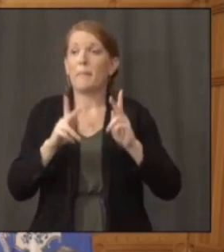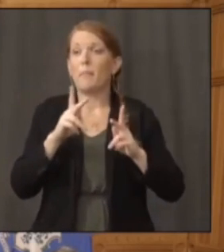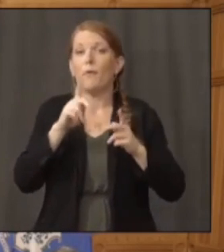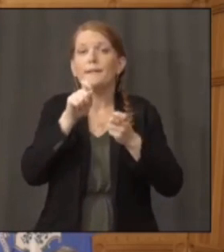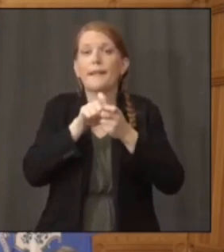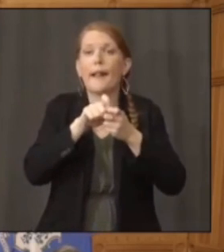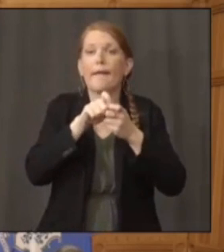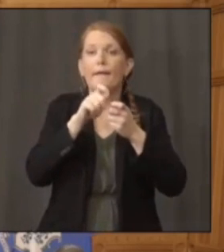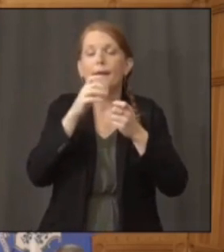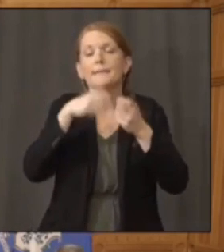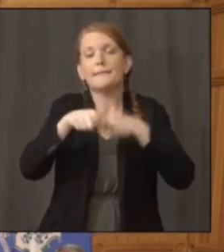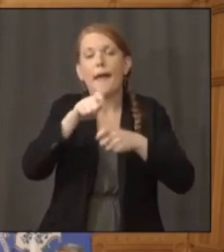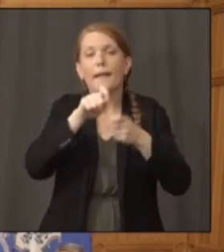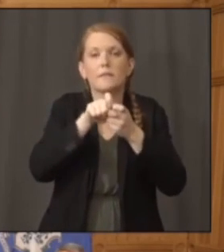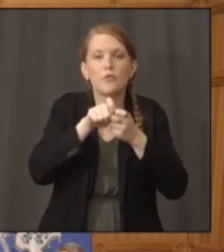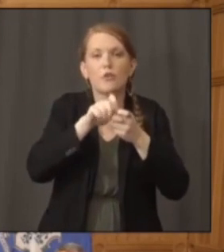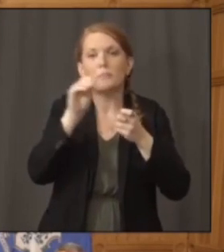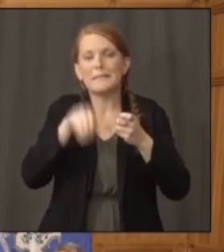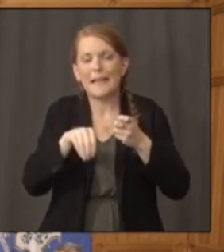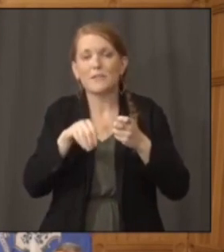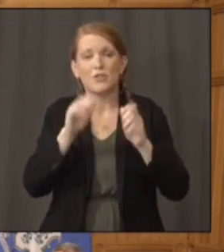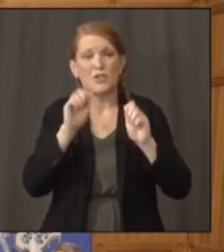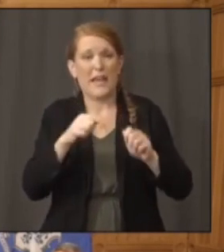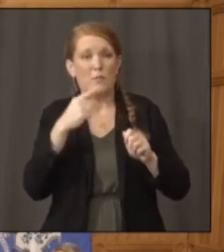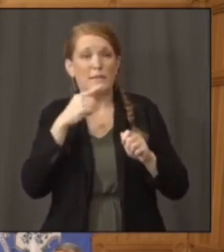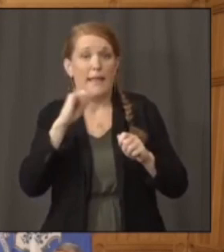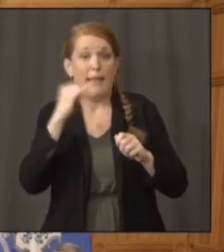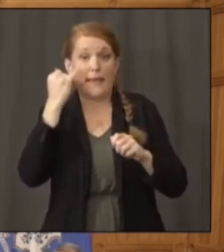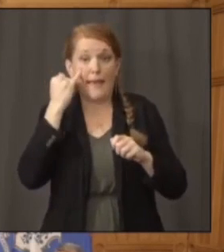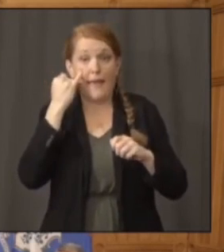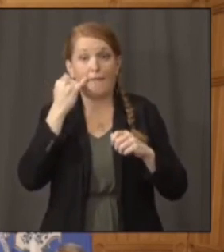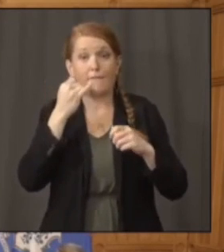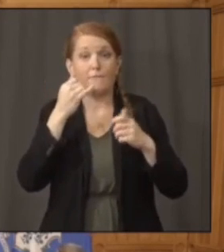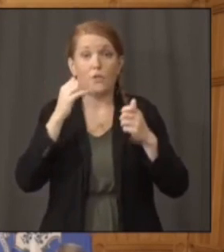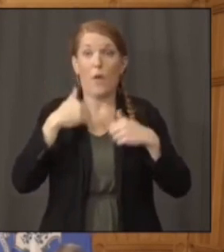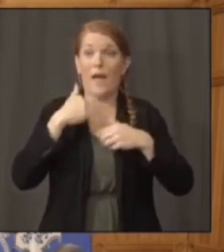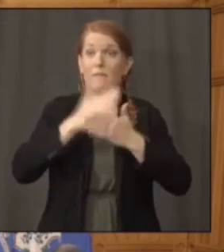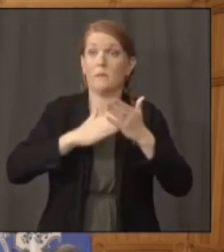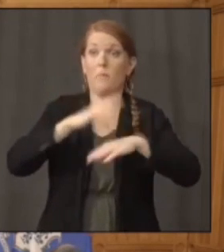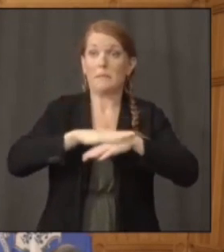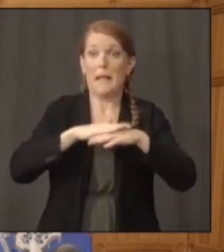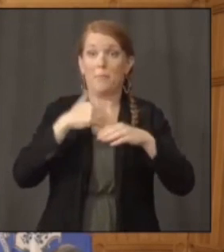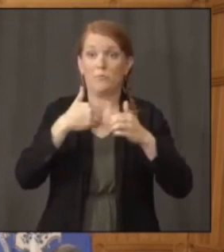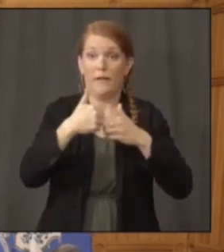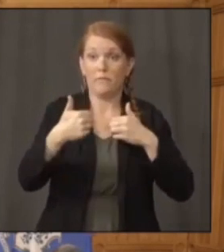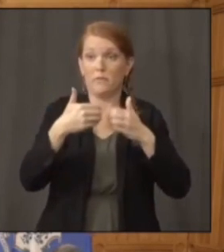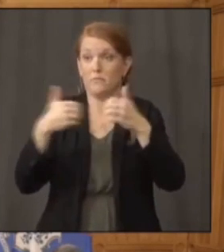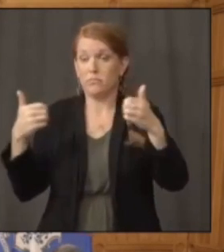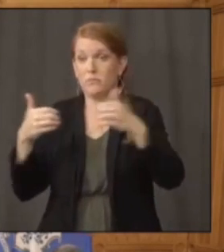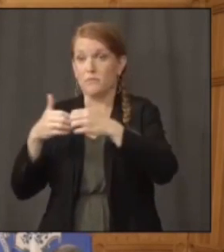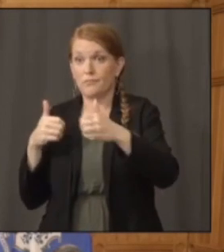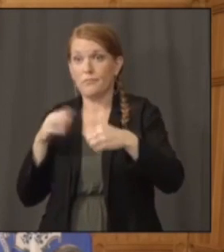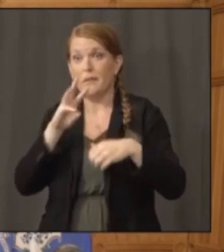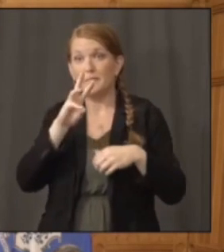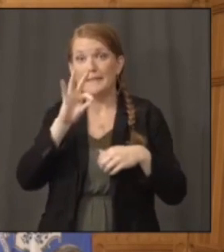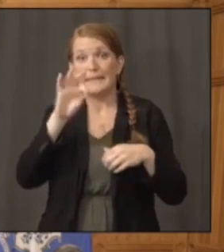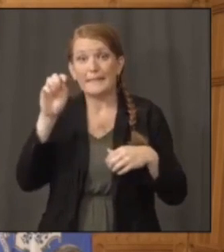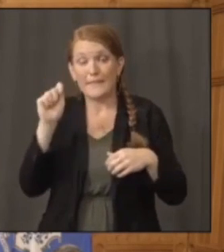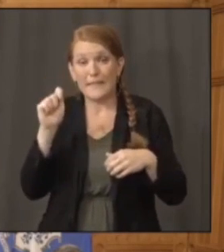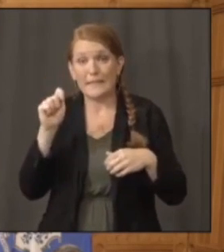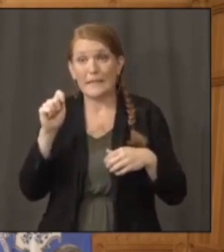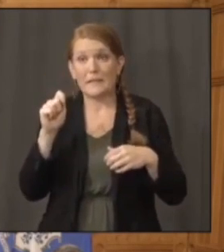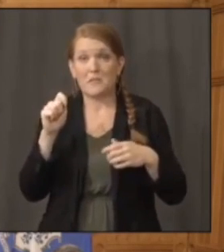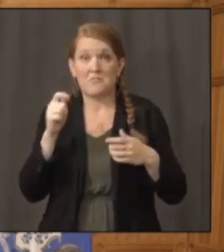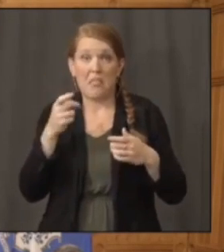apart versus a certain percent capacity going into the fall, as long as they can abide by CDC guidelines in terms of